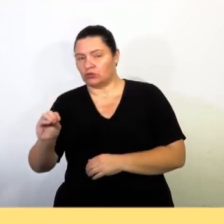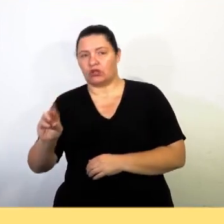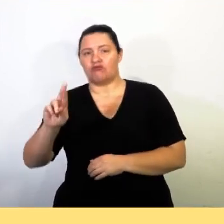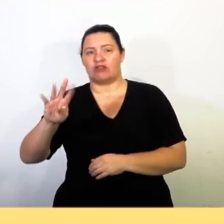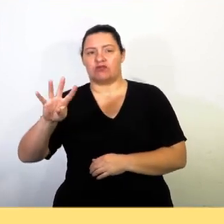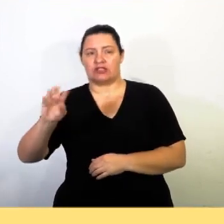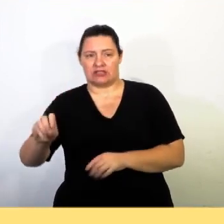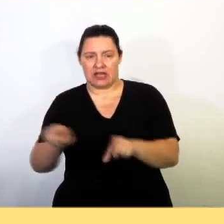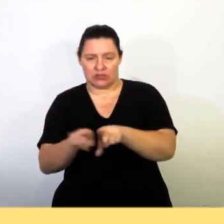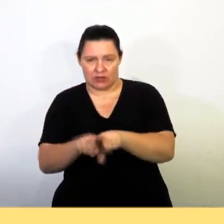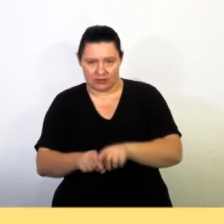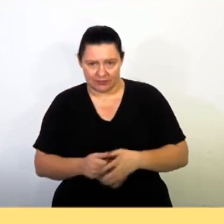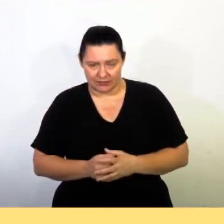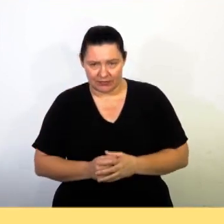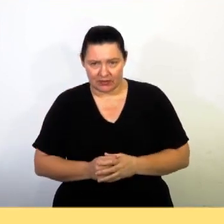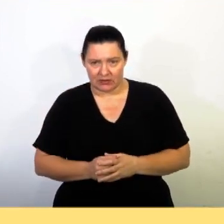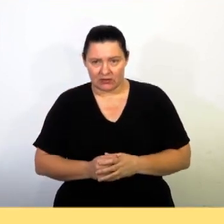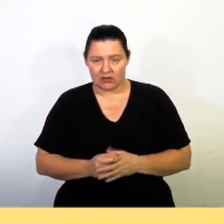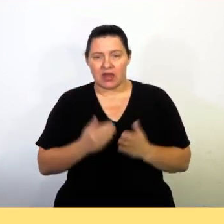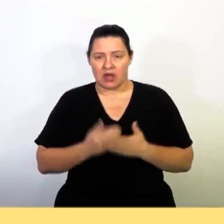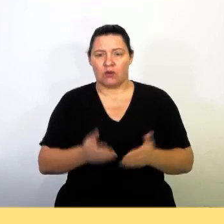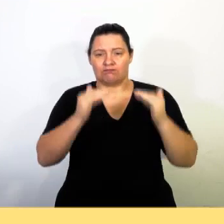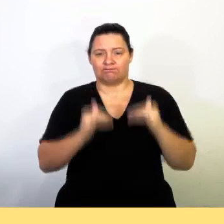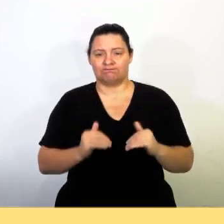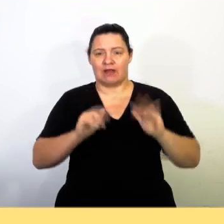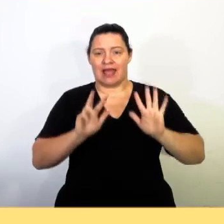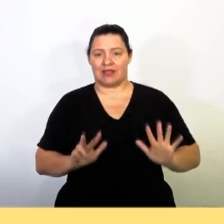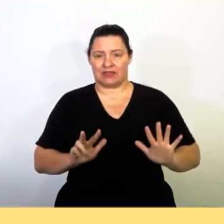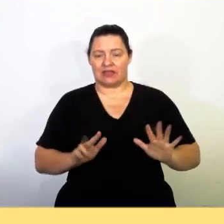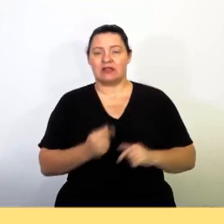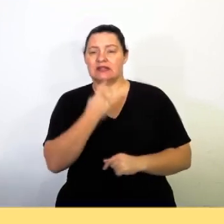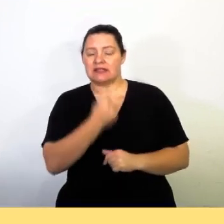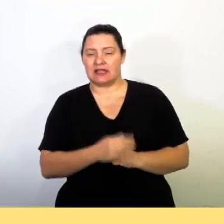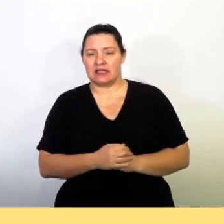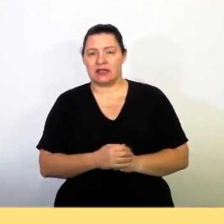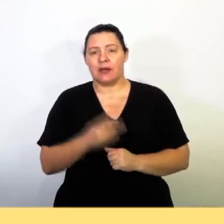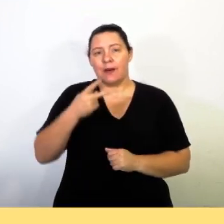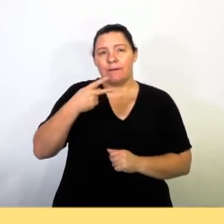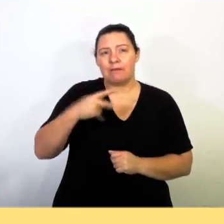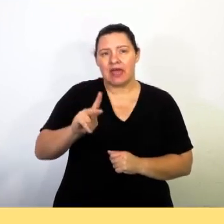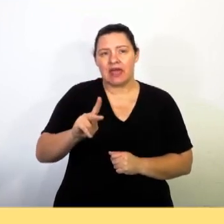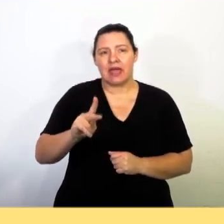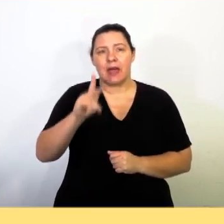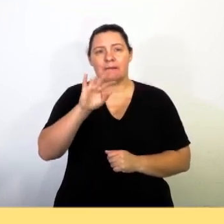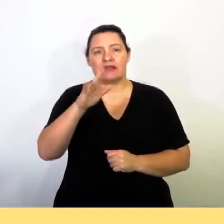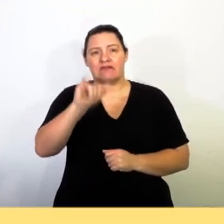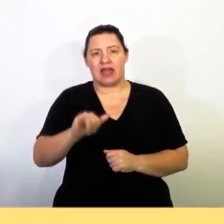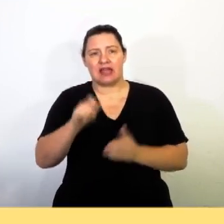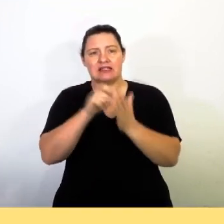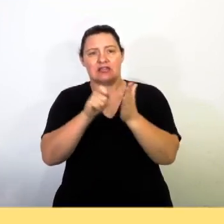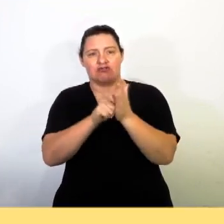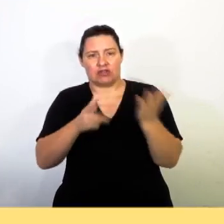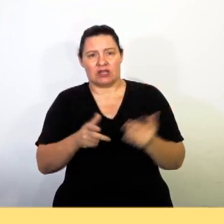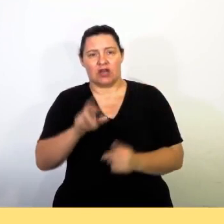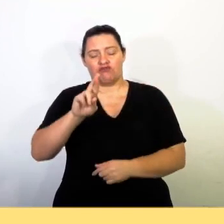40 rands as well. Let's go now to the one on the 8th. It says, paid butterfly